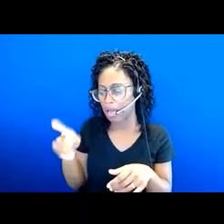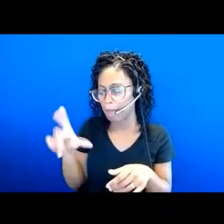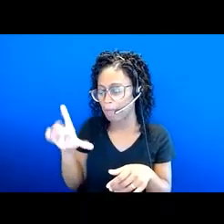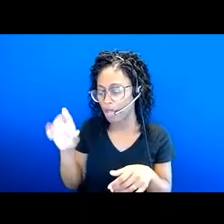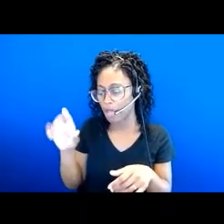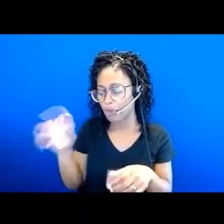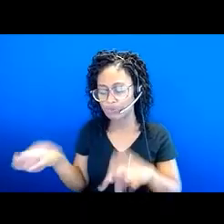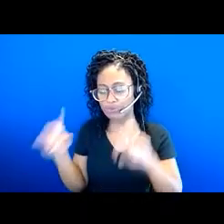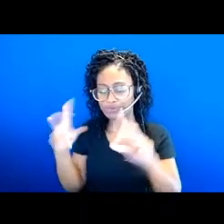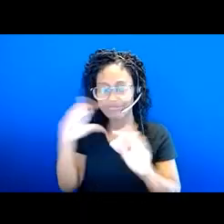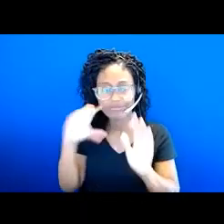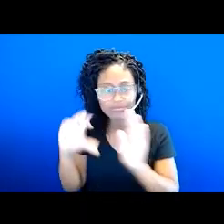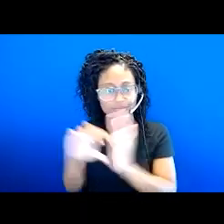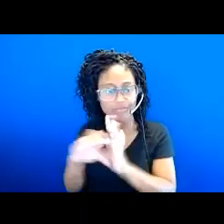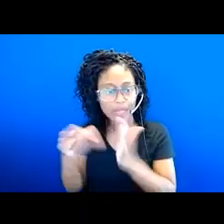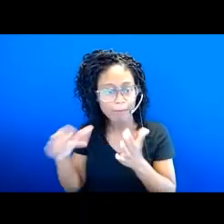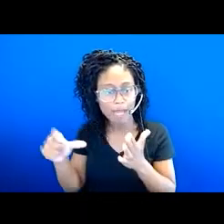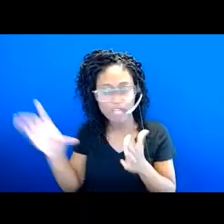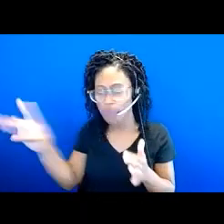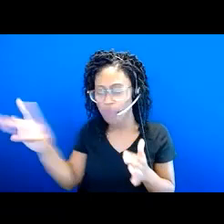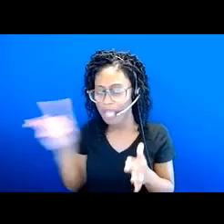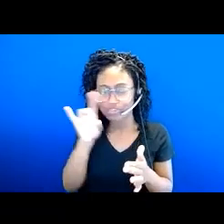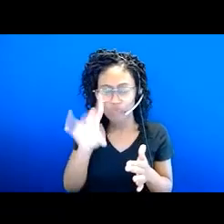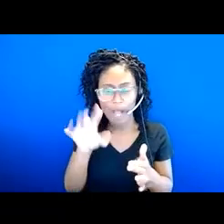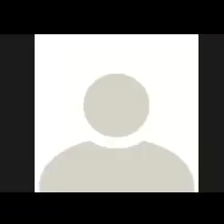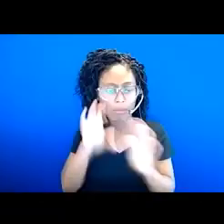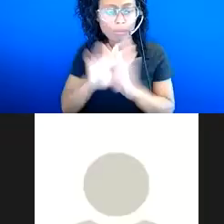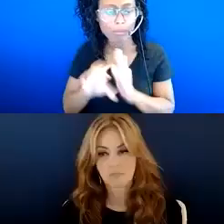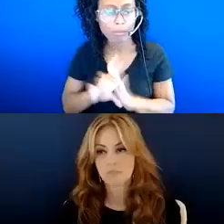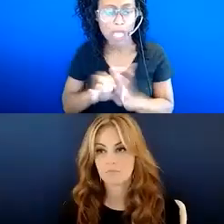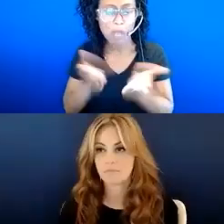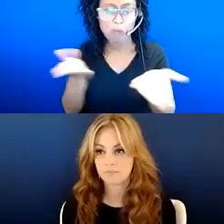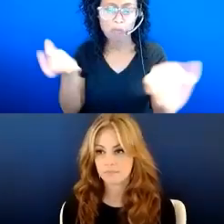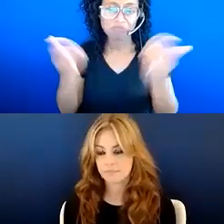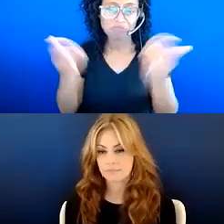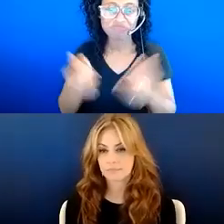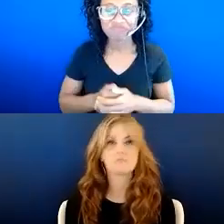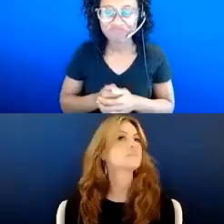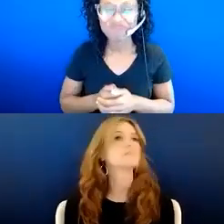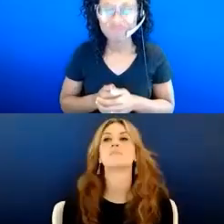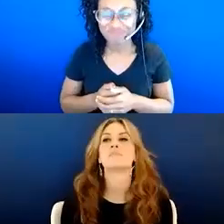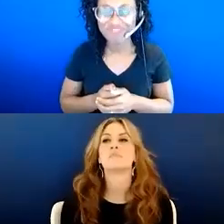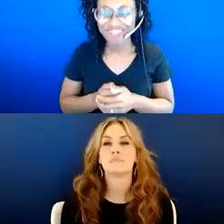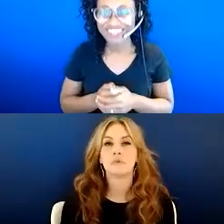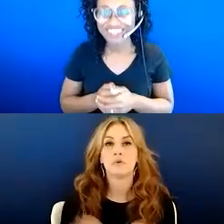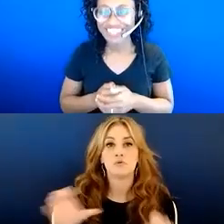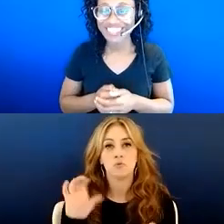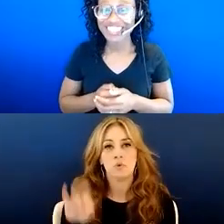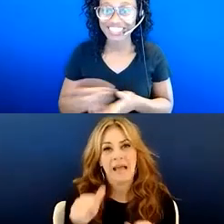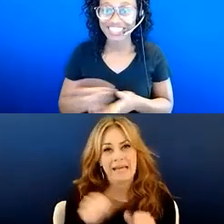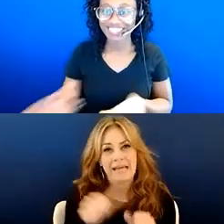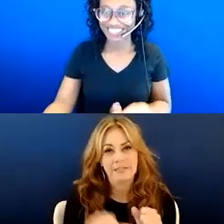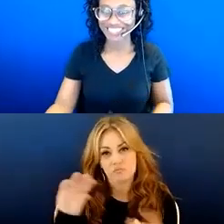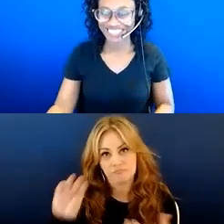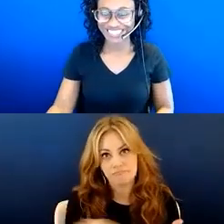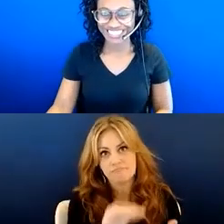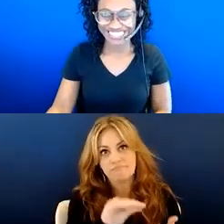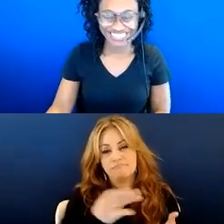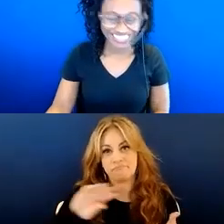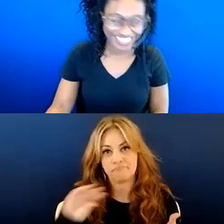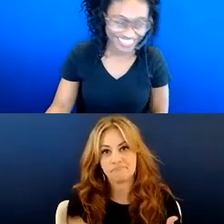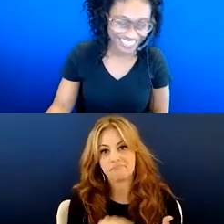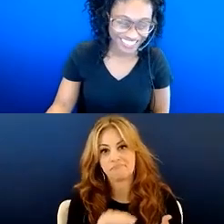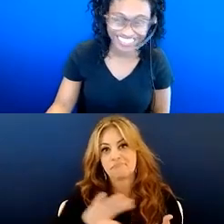and then you drag and drop your images in here. You do this one at a time. So now we've got